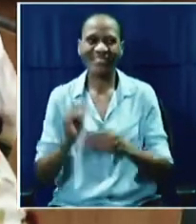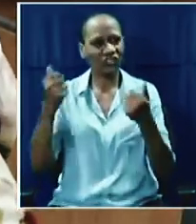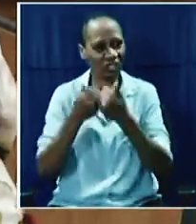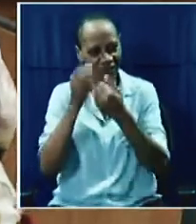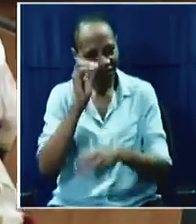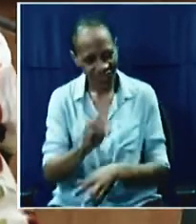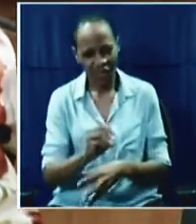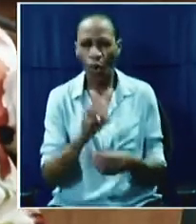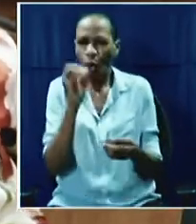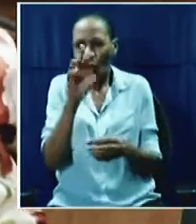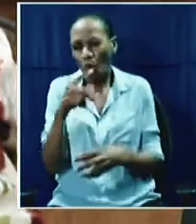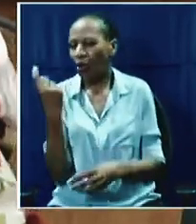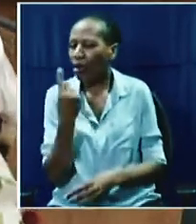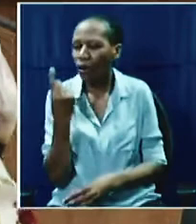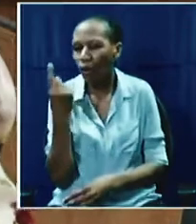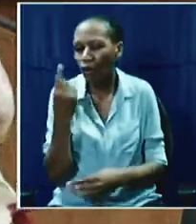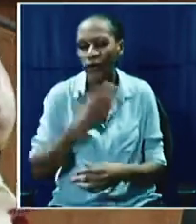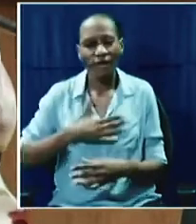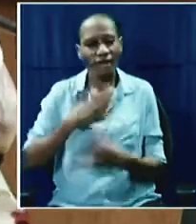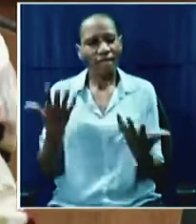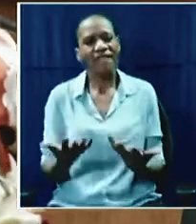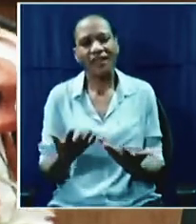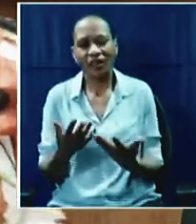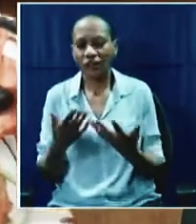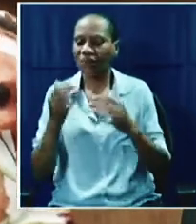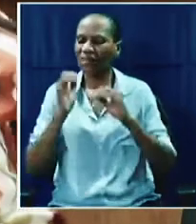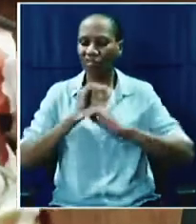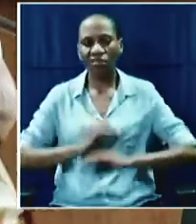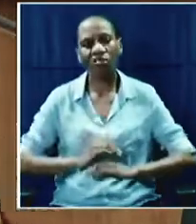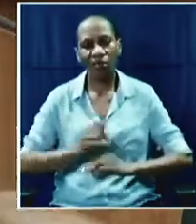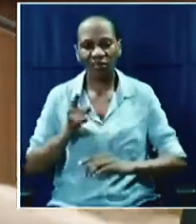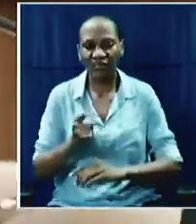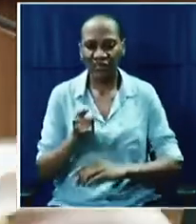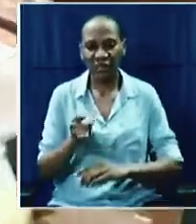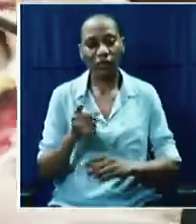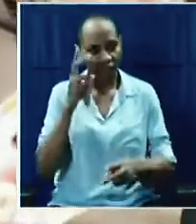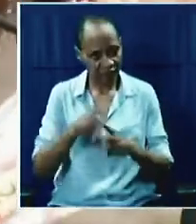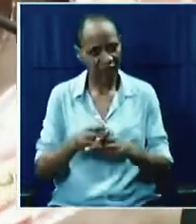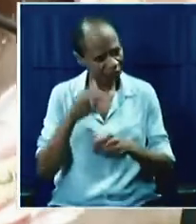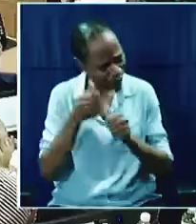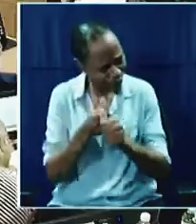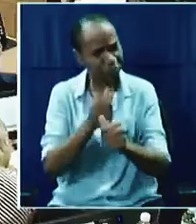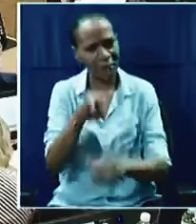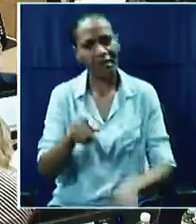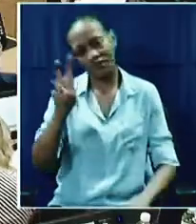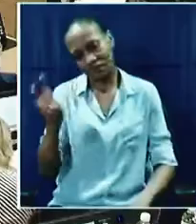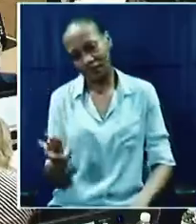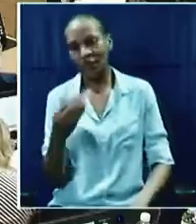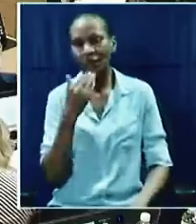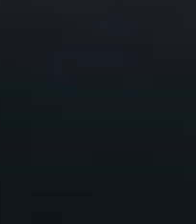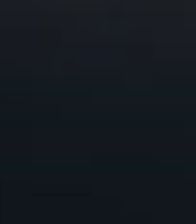loneliness impossible to bear, and the price itself of doubtful value. I thank you. Thank you, ma'am.